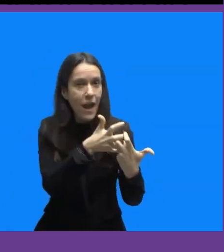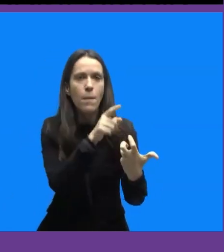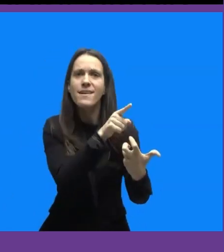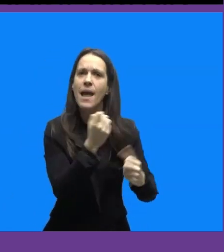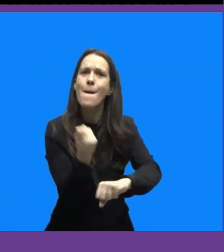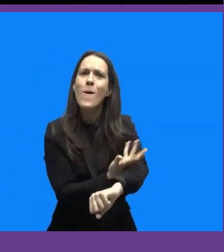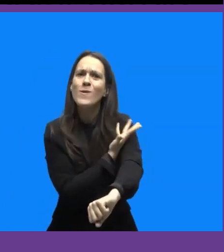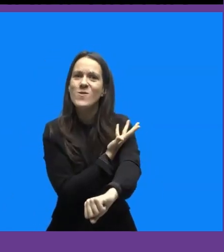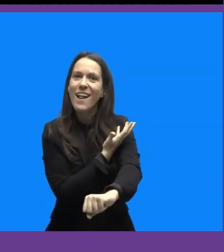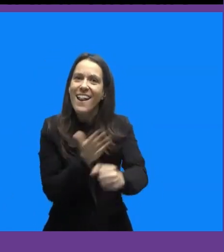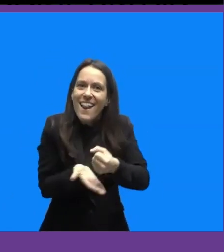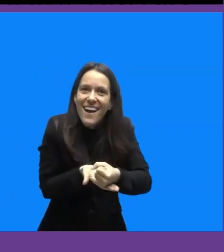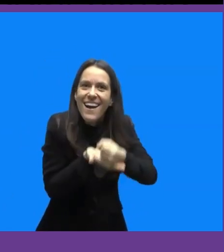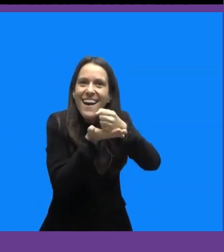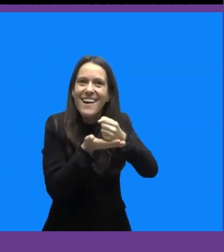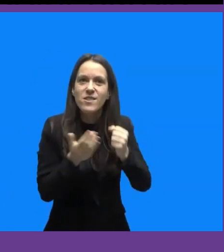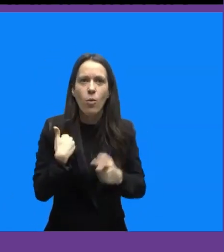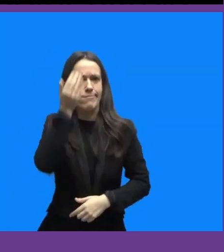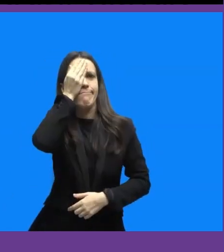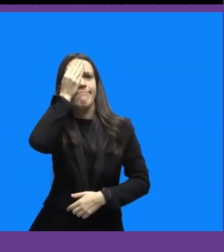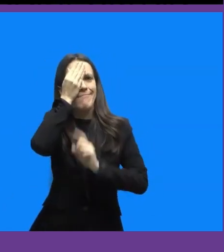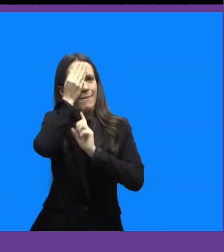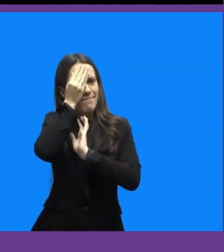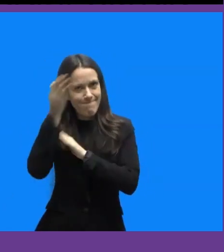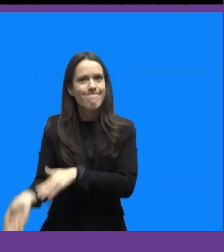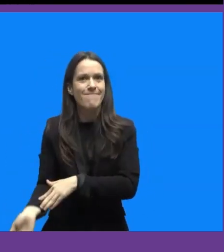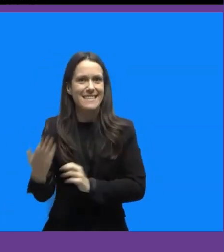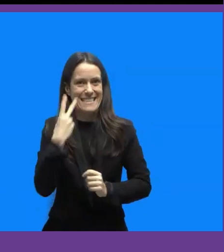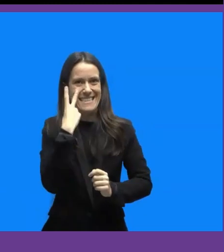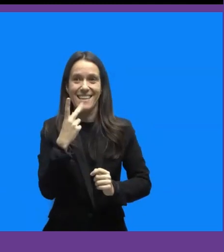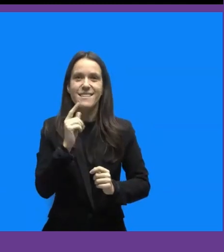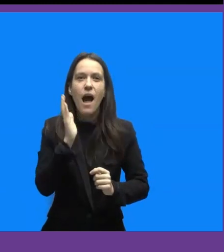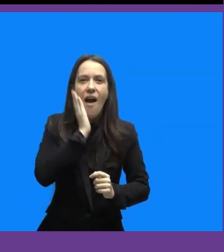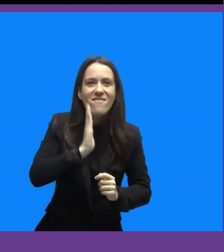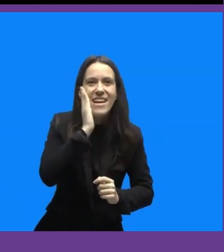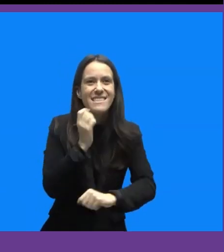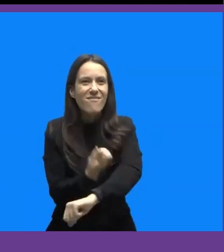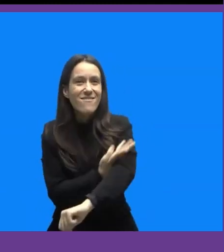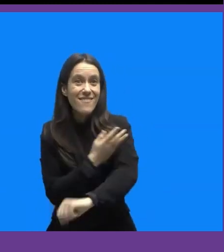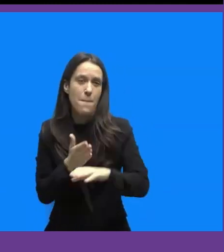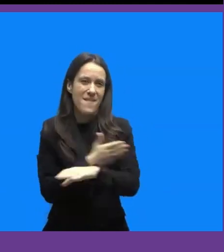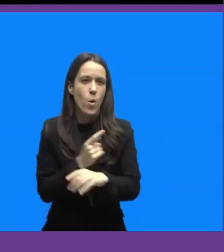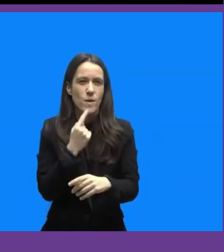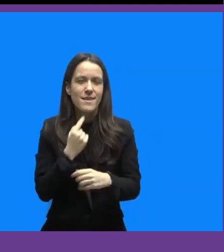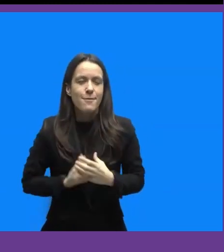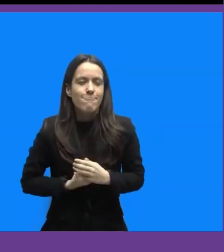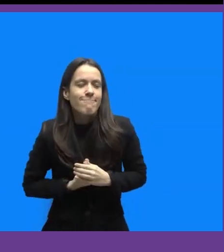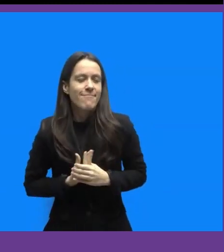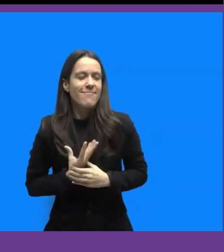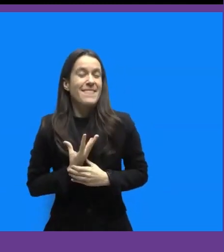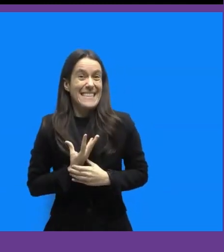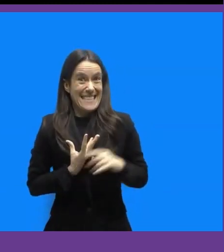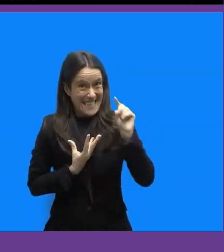values, beliefs and assumptions. So back to that affective domain that I mentioned previously. Again, where did we start?